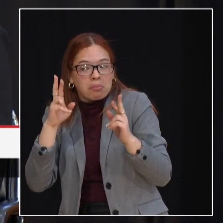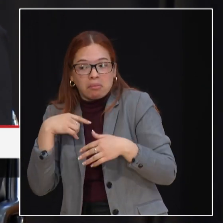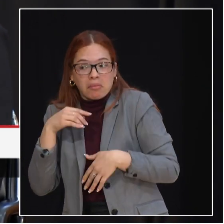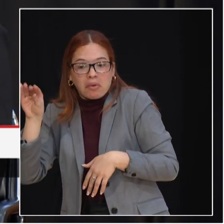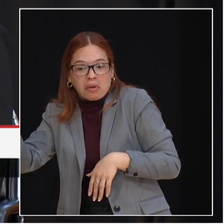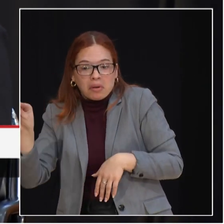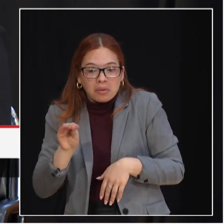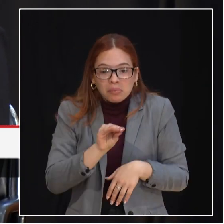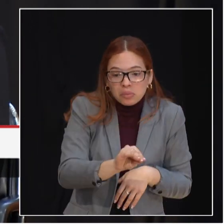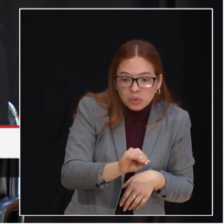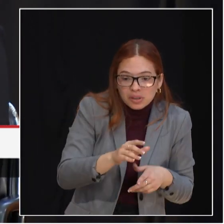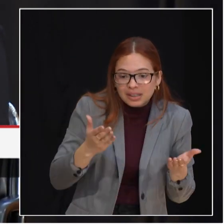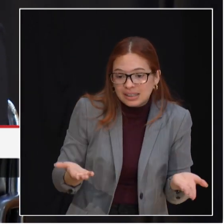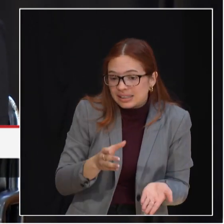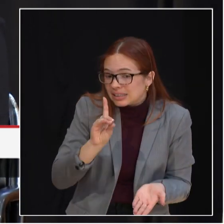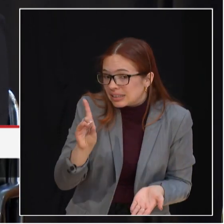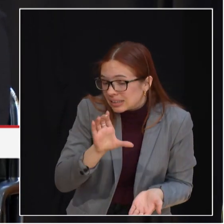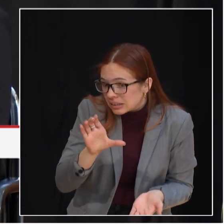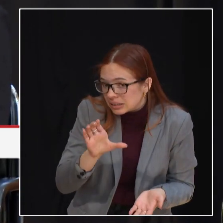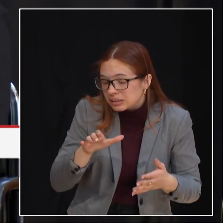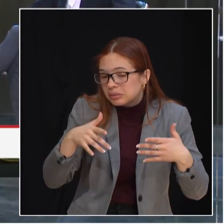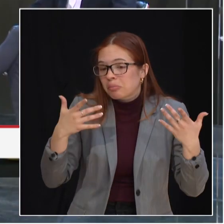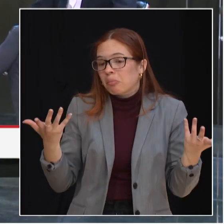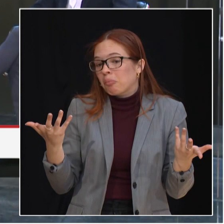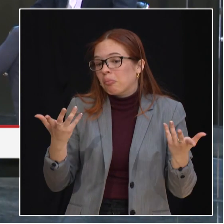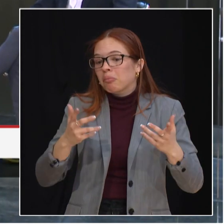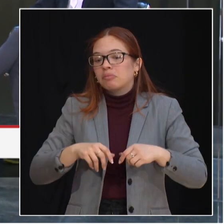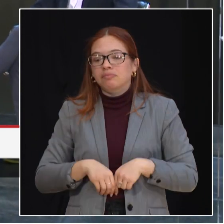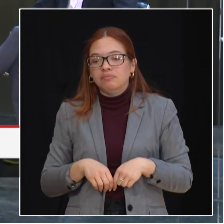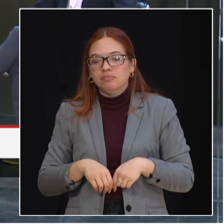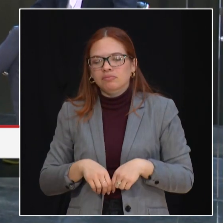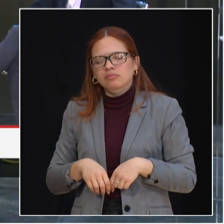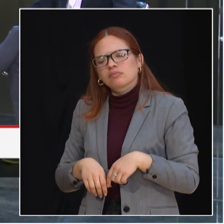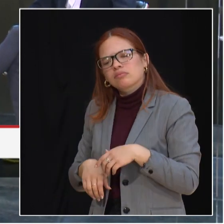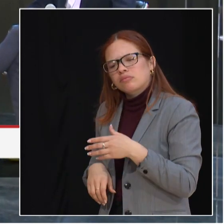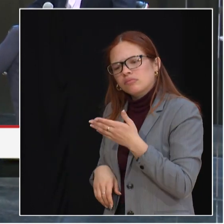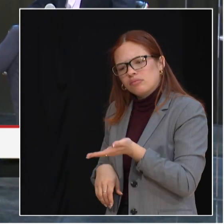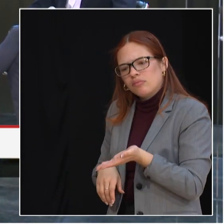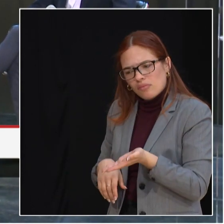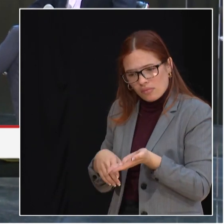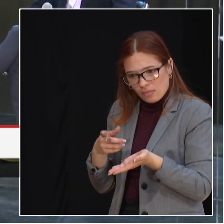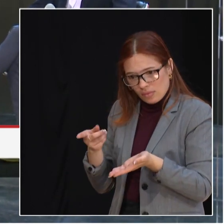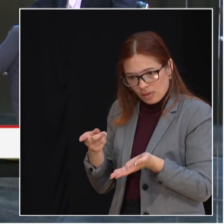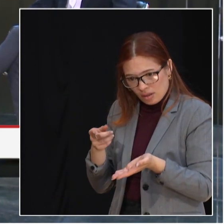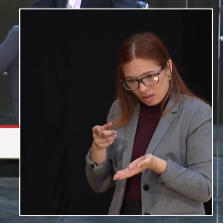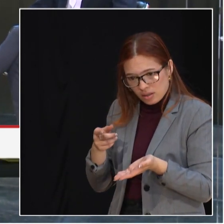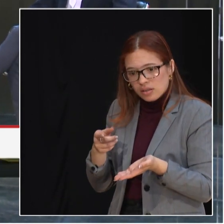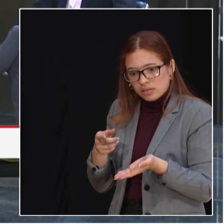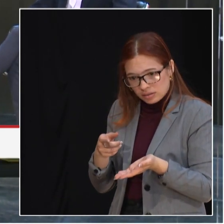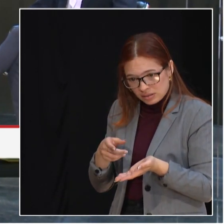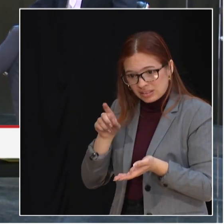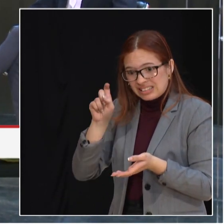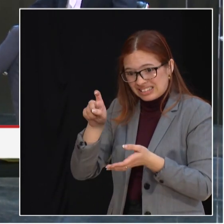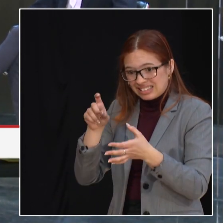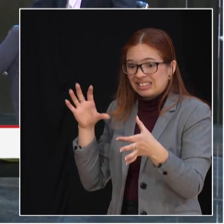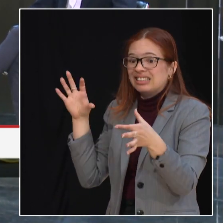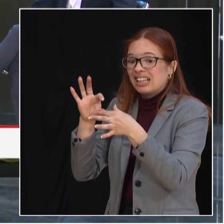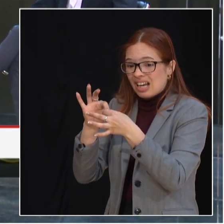Fantastic. Thank you so much, Conley. Dr. Morris Hughes, I think we need to make sure that Virtua gets connected to the Department of Employment